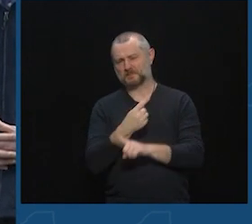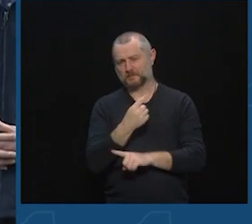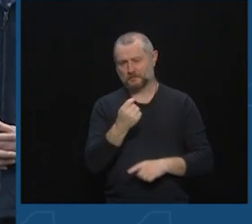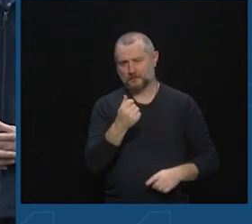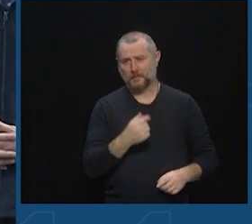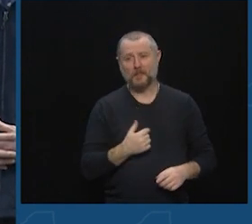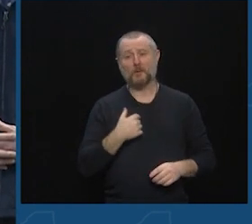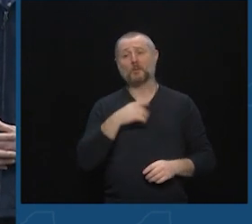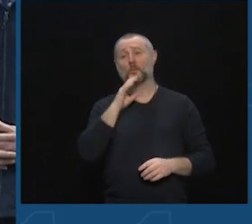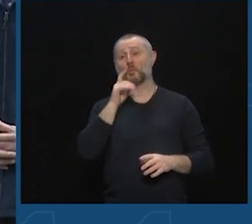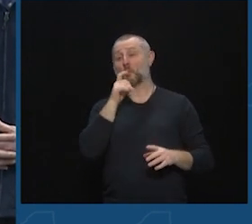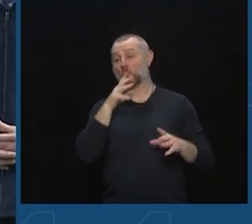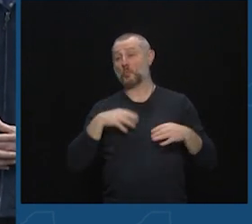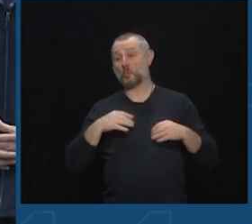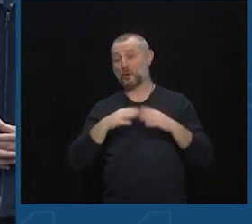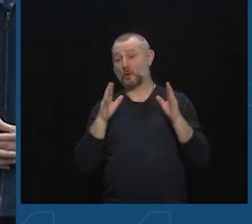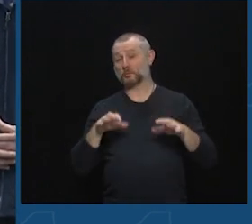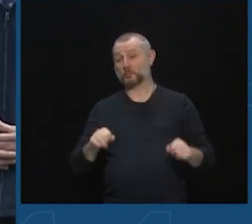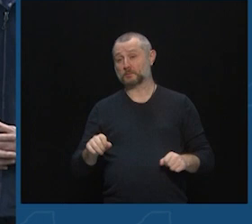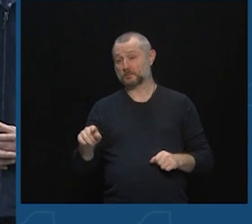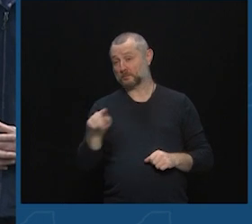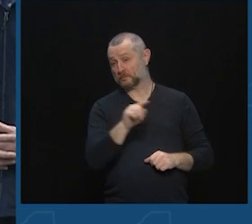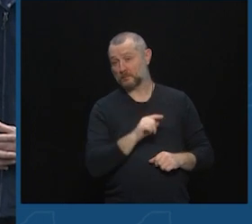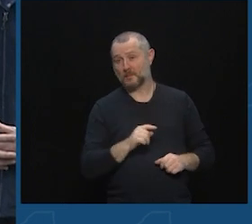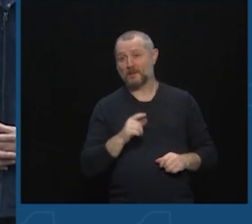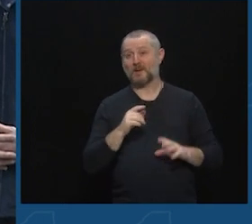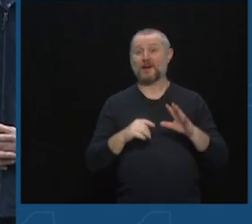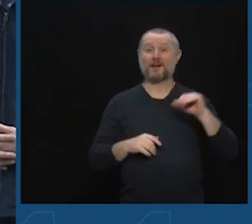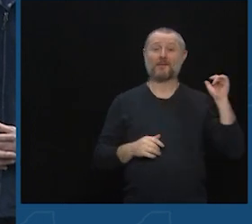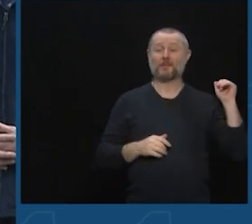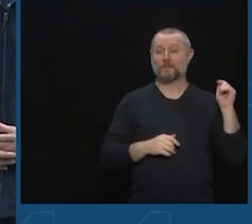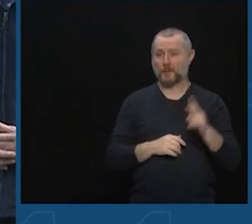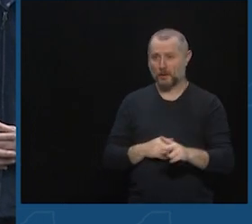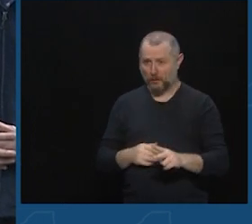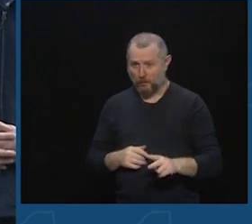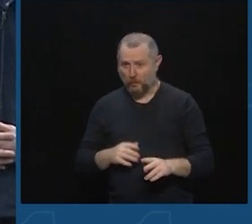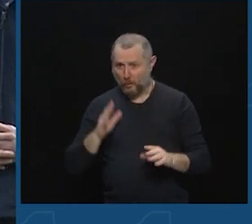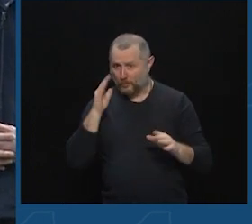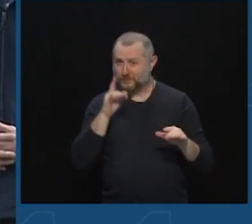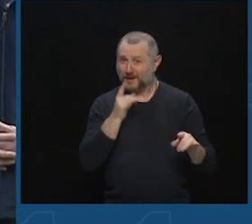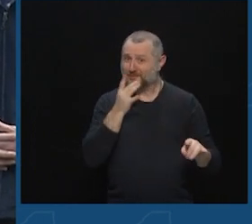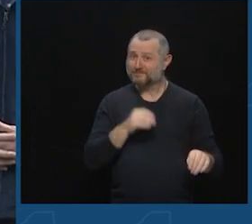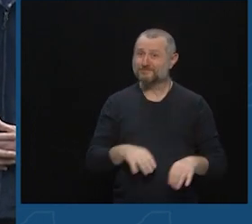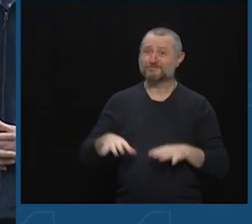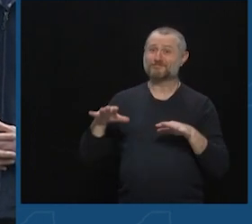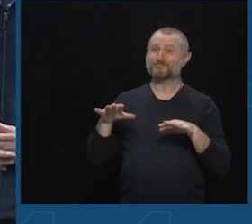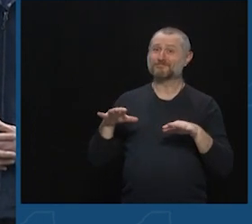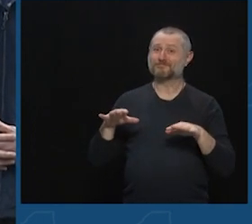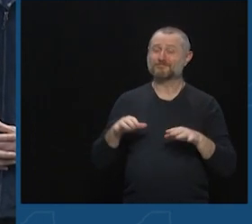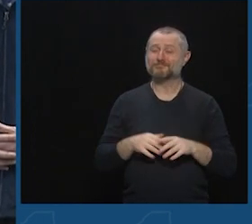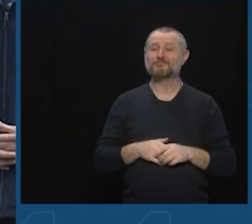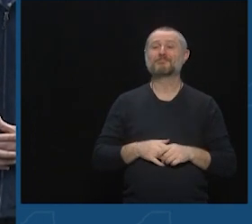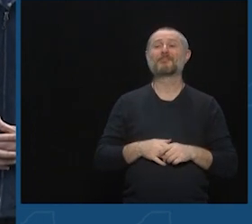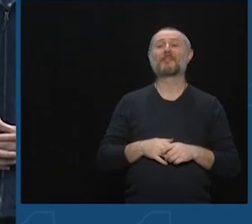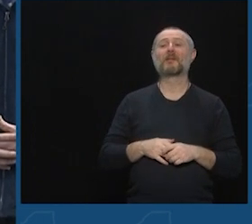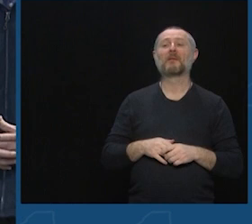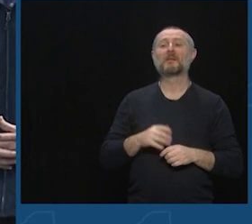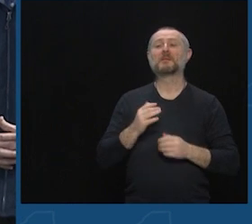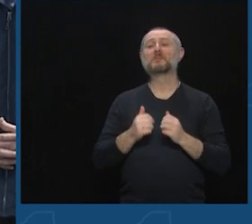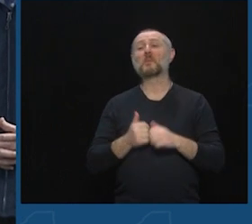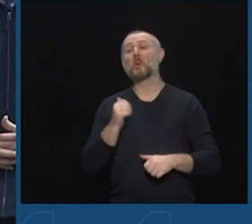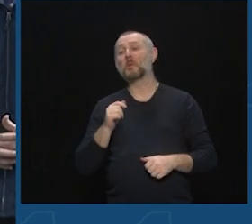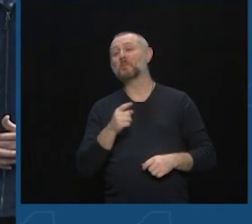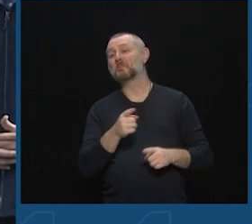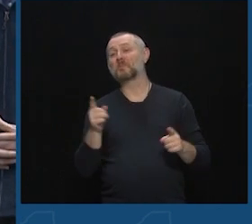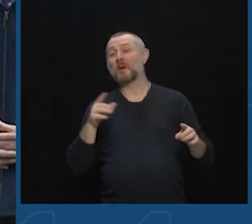homeowner and you're getting back into your home and hopefully power has been restored. It's been restored to about 88% of our homes